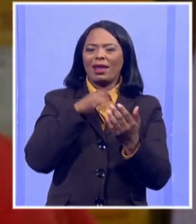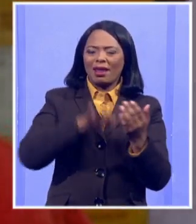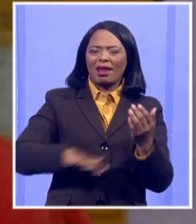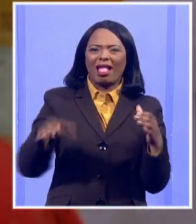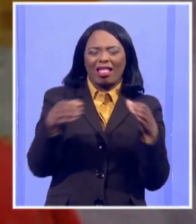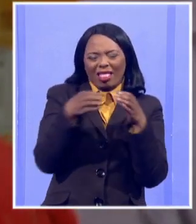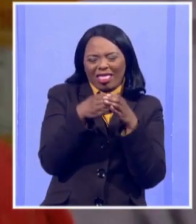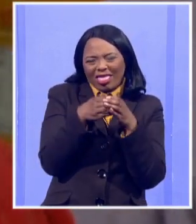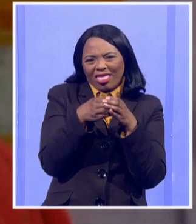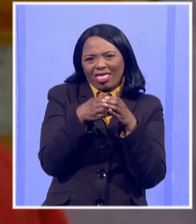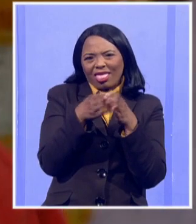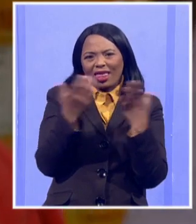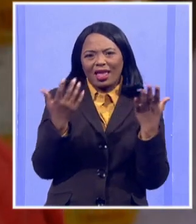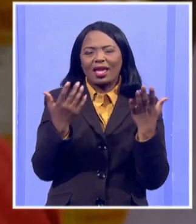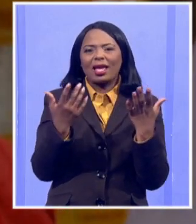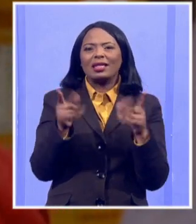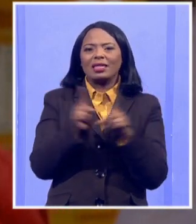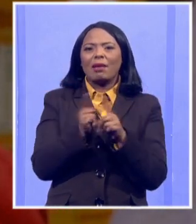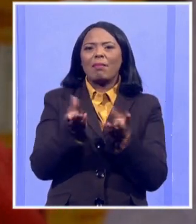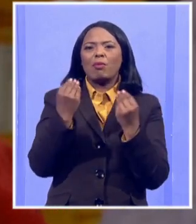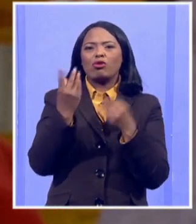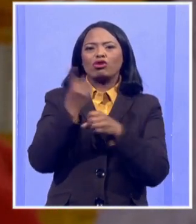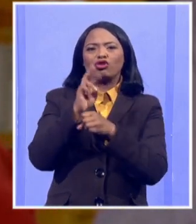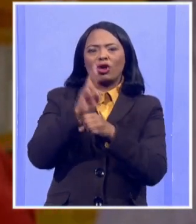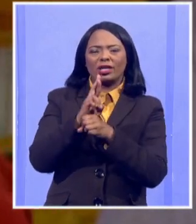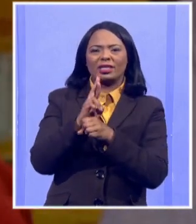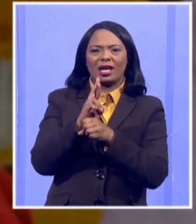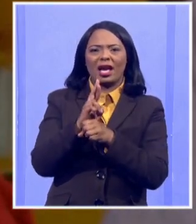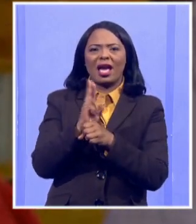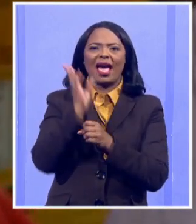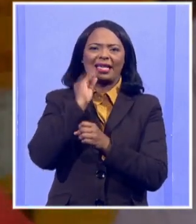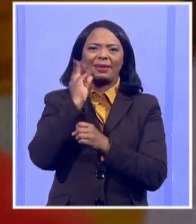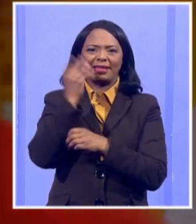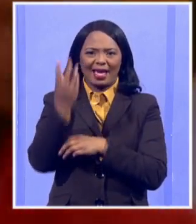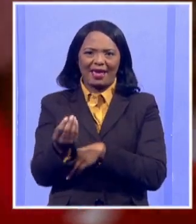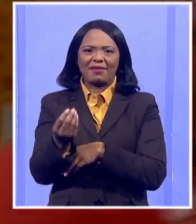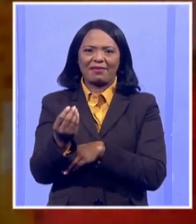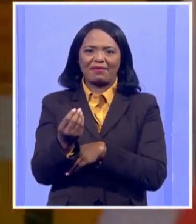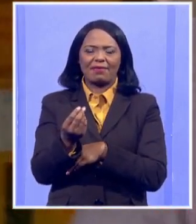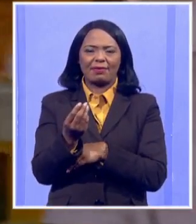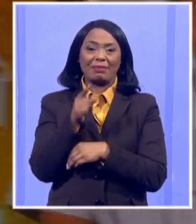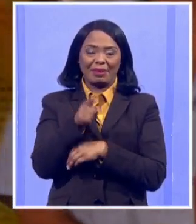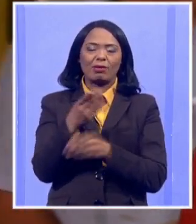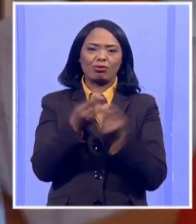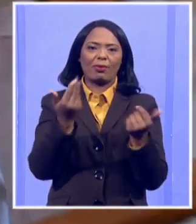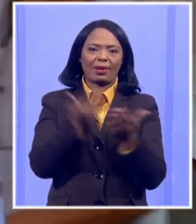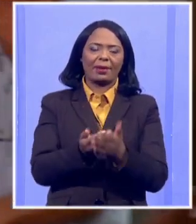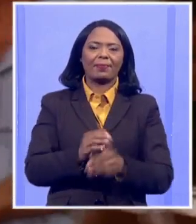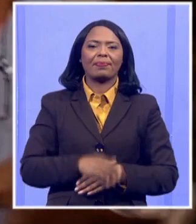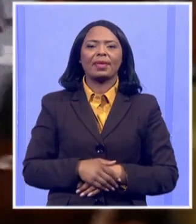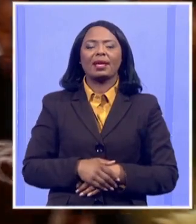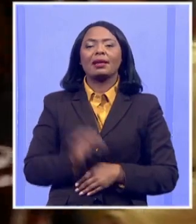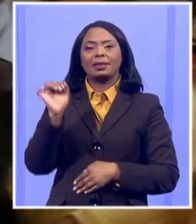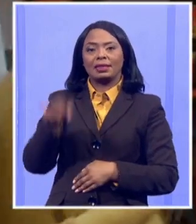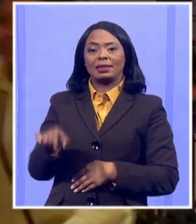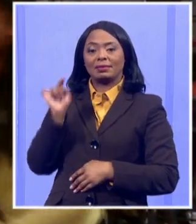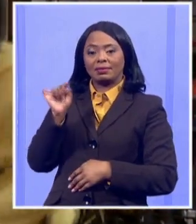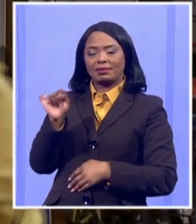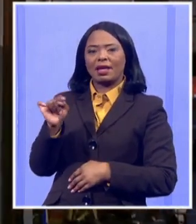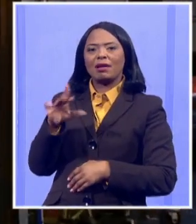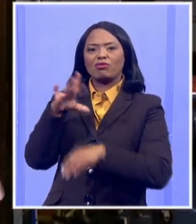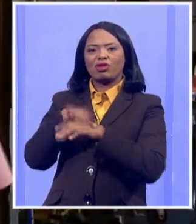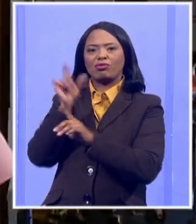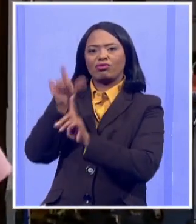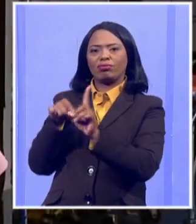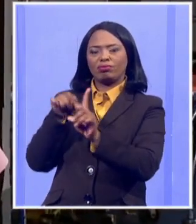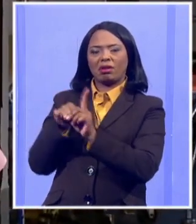to experience and something like this. Thank you very much, sir. That is Martin Vance. He's one of the patients. Been telling